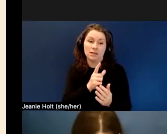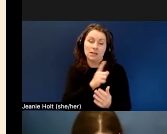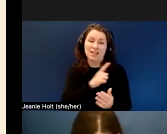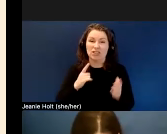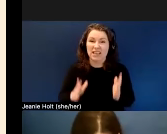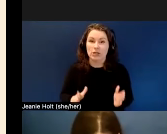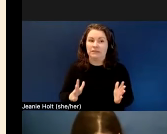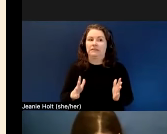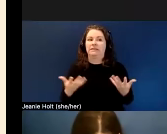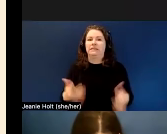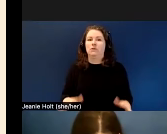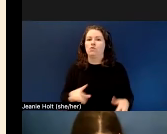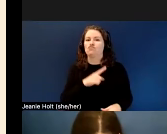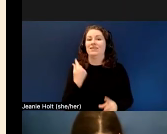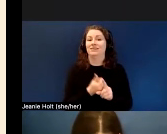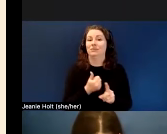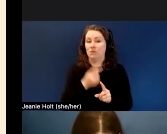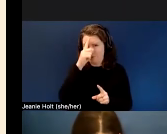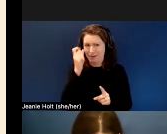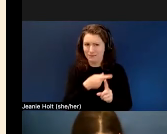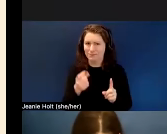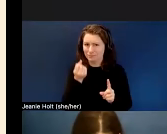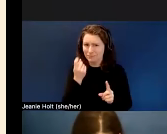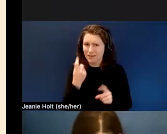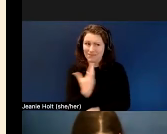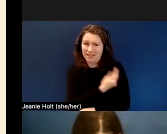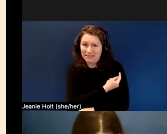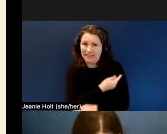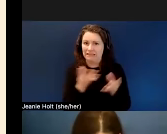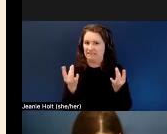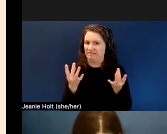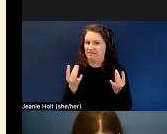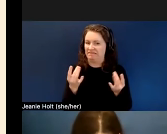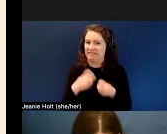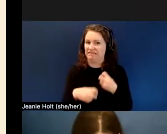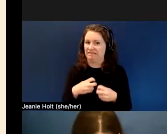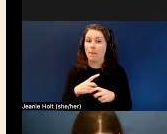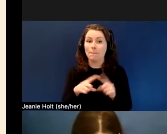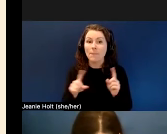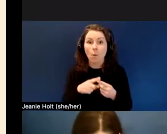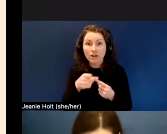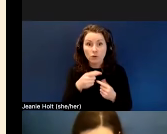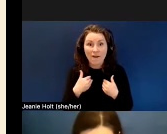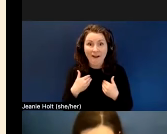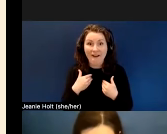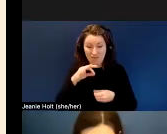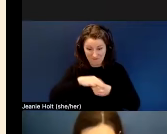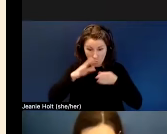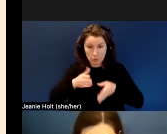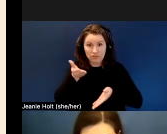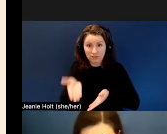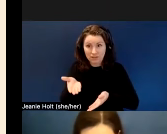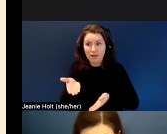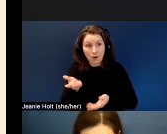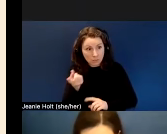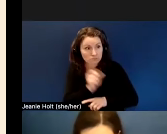stick their necks out because they rightfully understand that vaccines are a very sticky wicket. But when you're able to get constituents calling and emailing